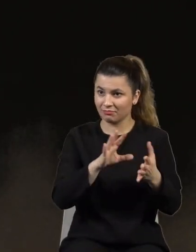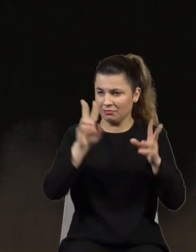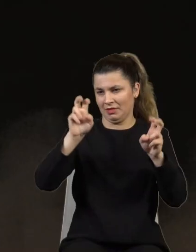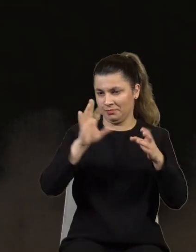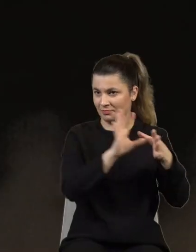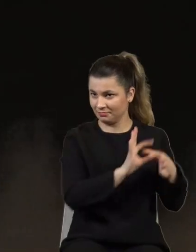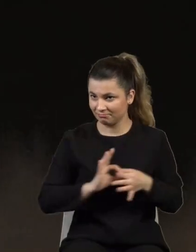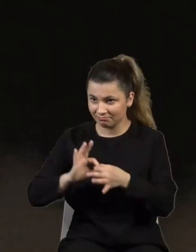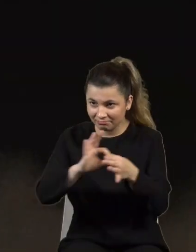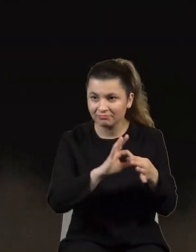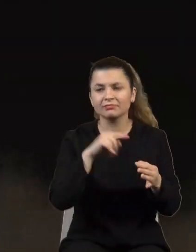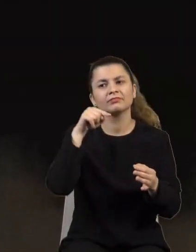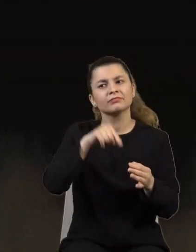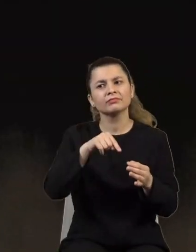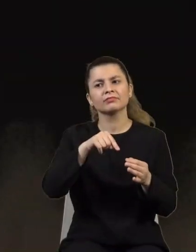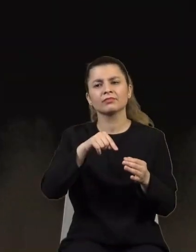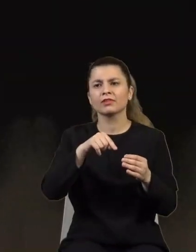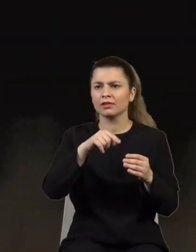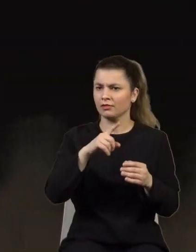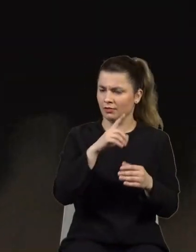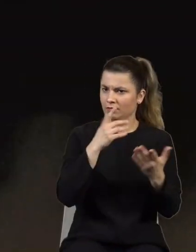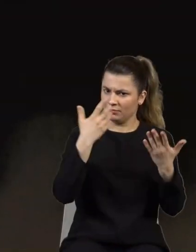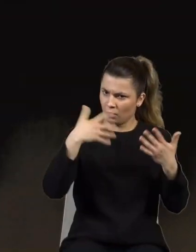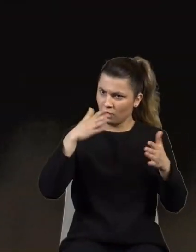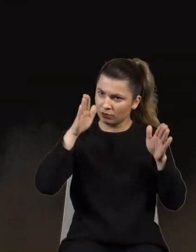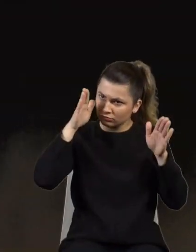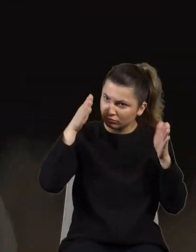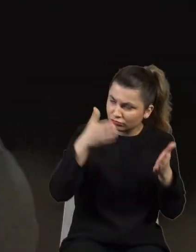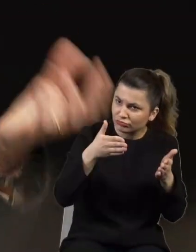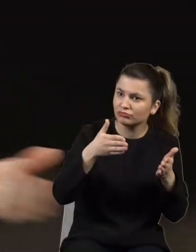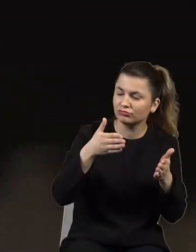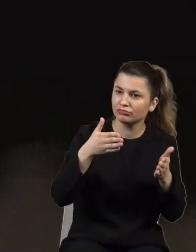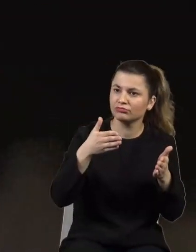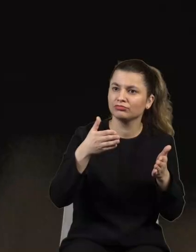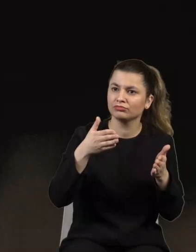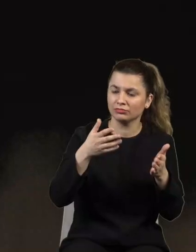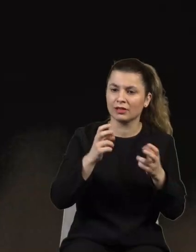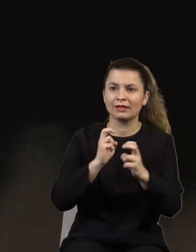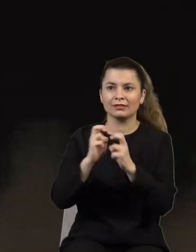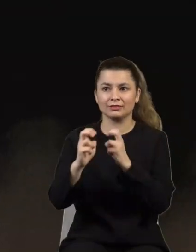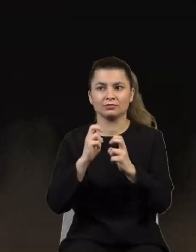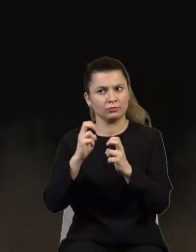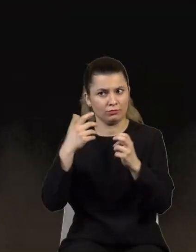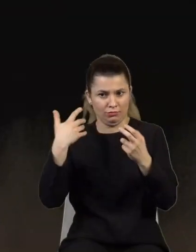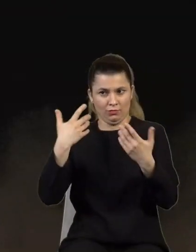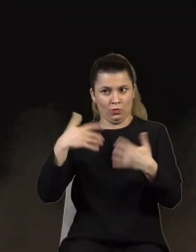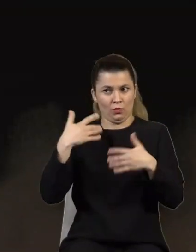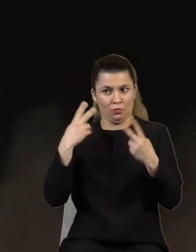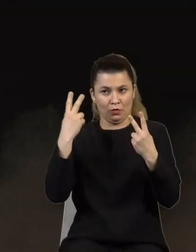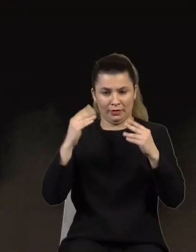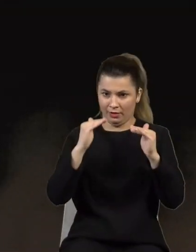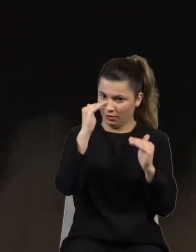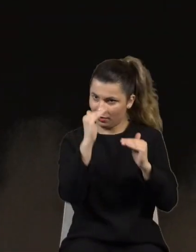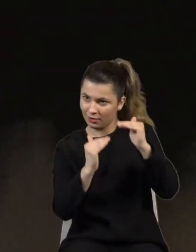on the importance of sustainability in transport, and that is one of the priorities we come from. We